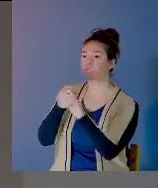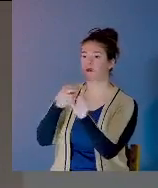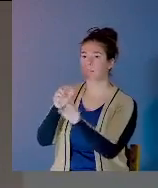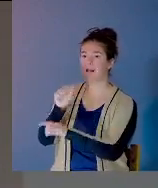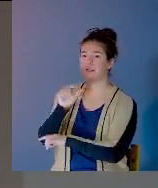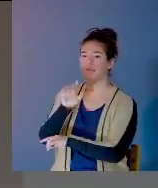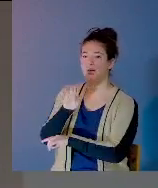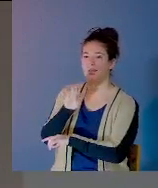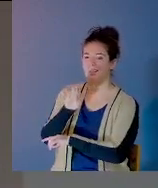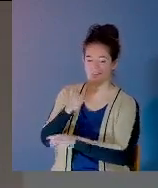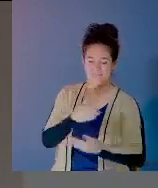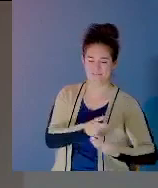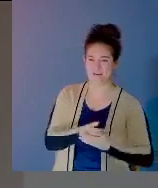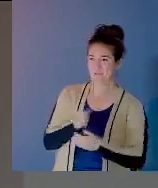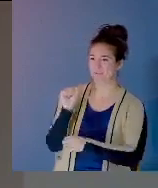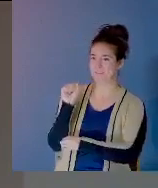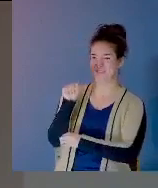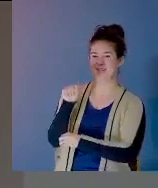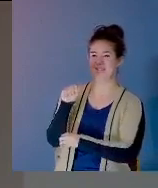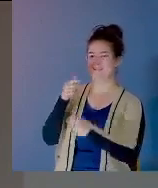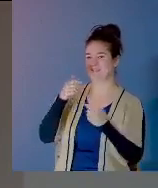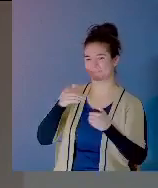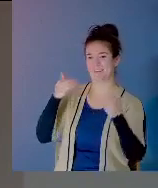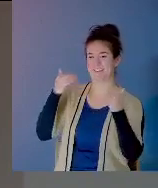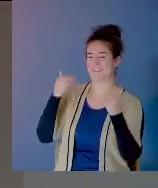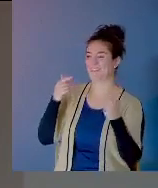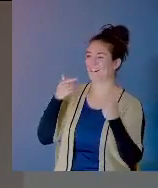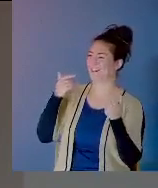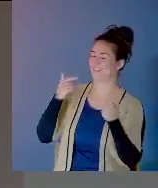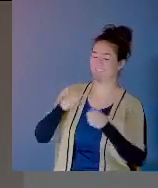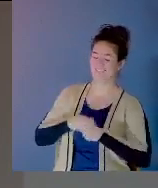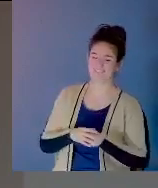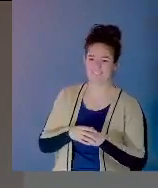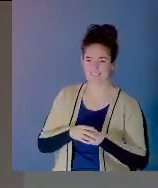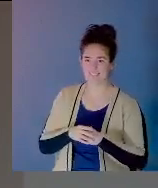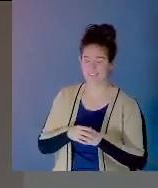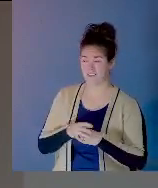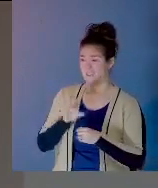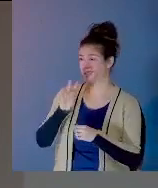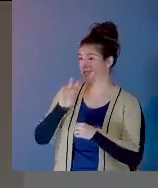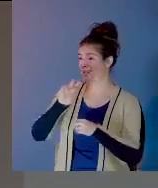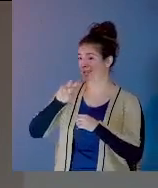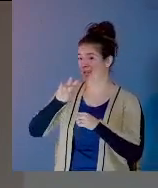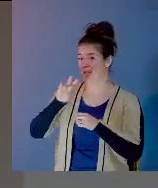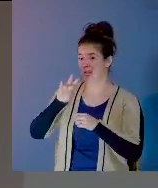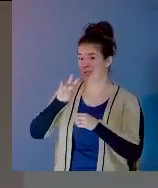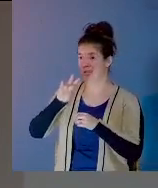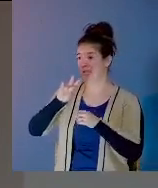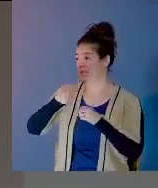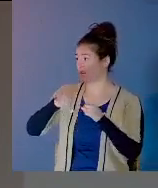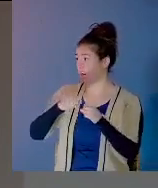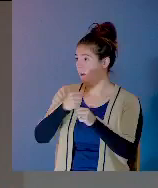sitting up, smiling and laughing a mere 7 hours after that whole ordeal. And